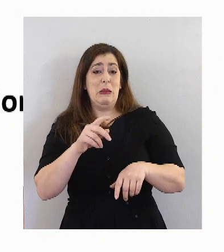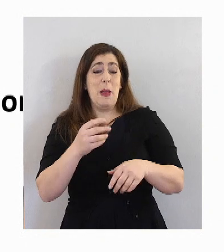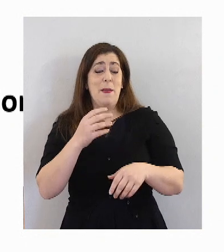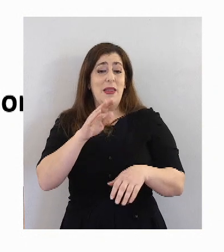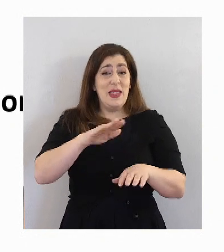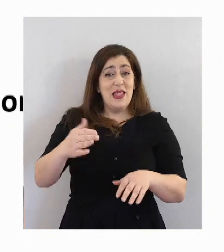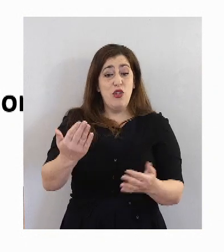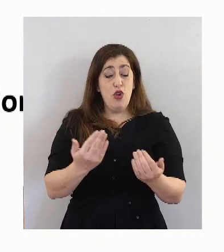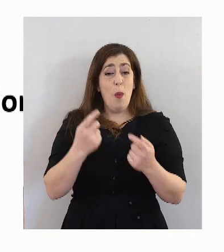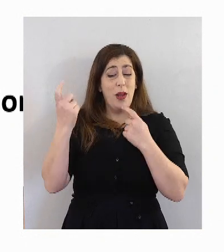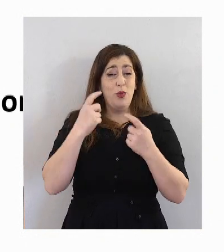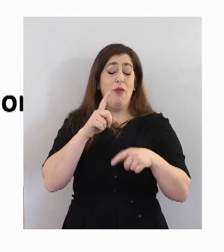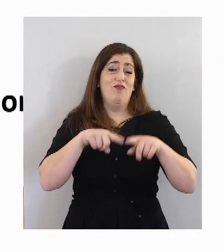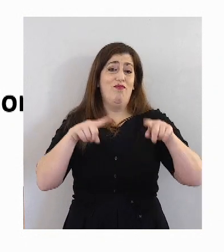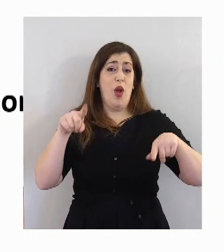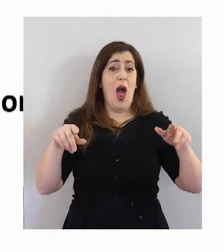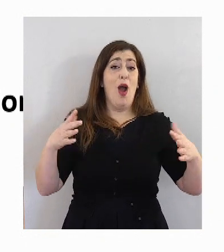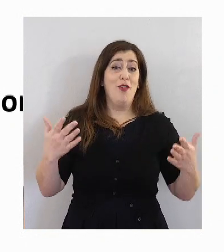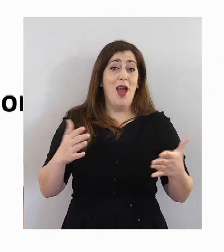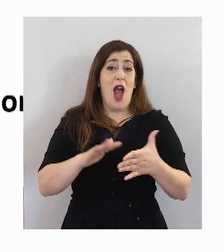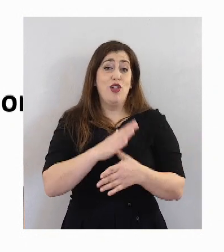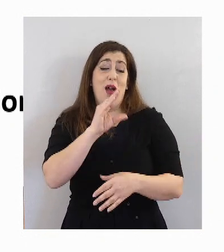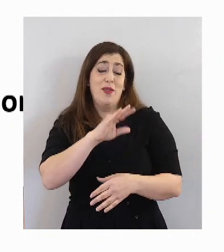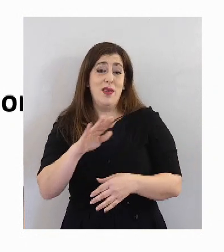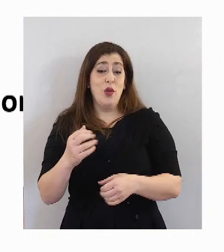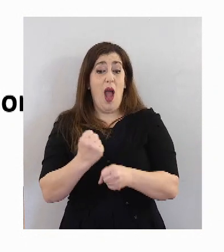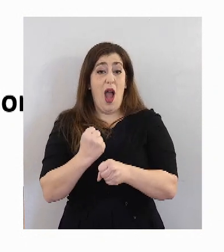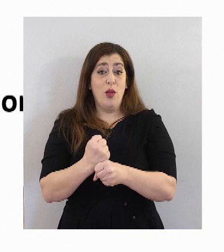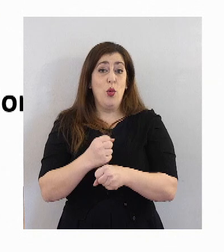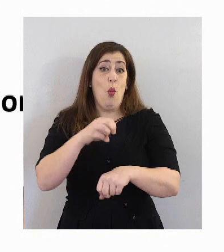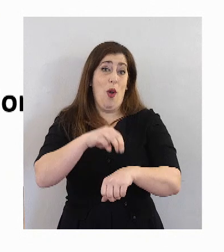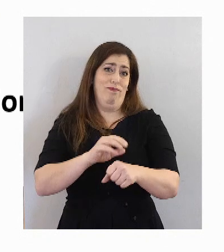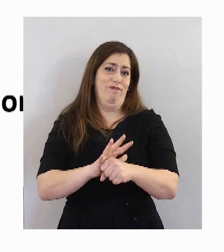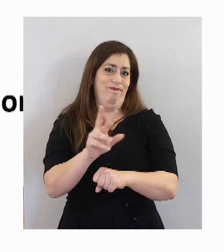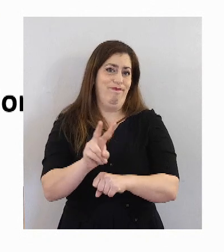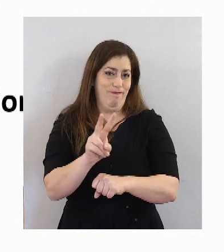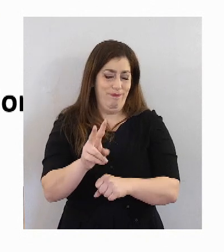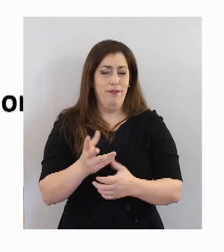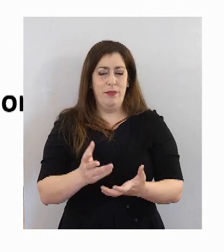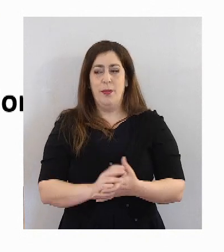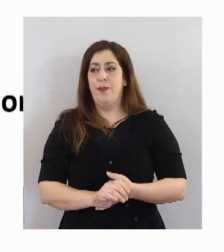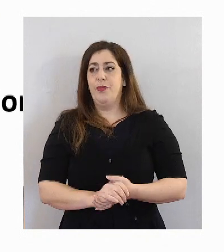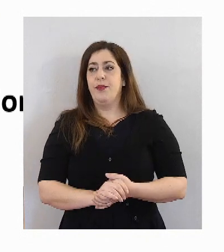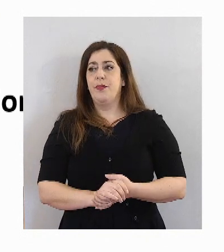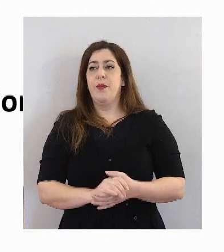the pandemic. 4 training sessions of 5 hours each were conducted, reaching a total of